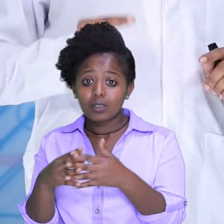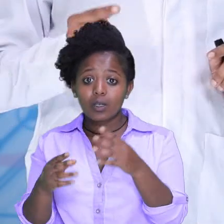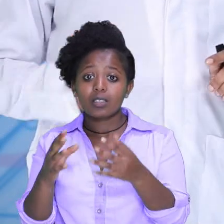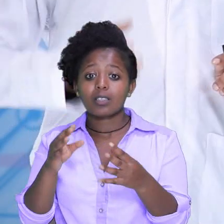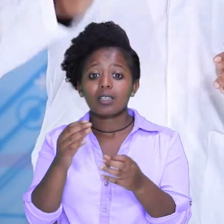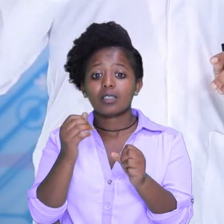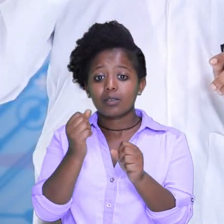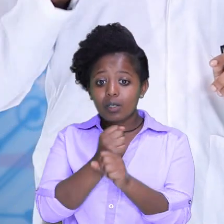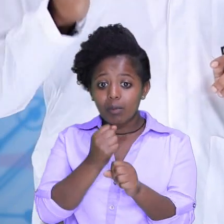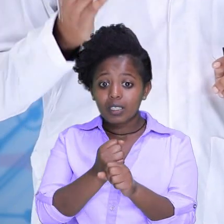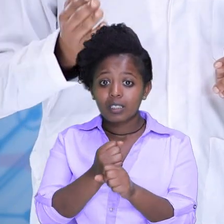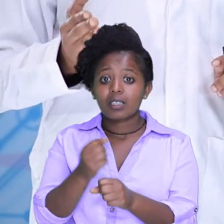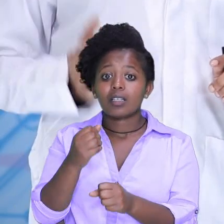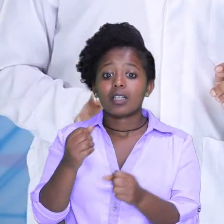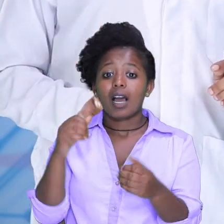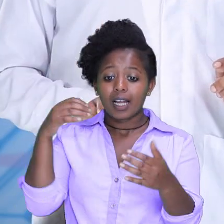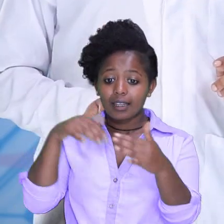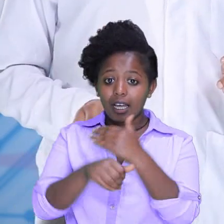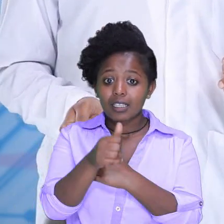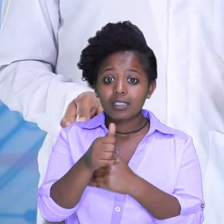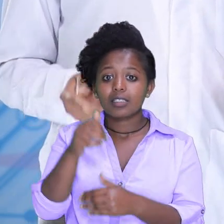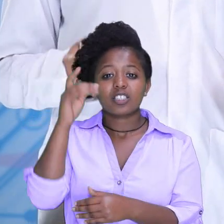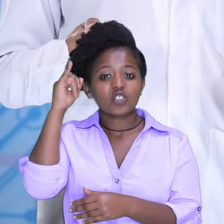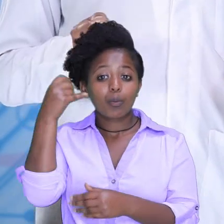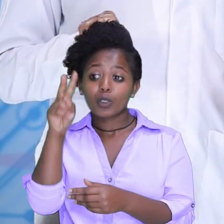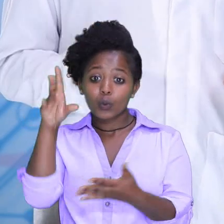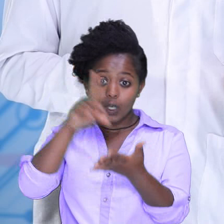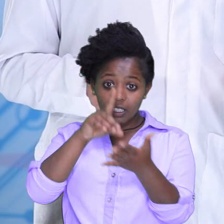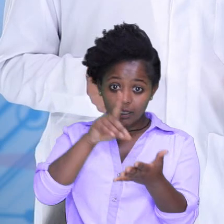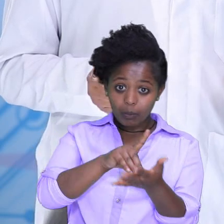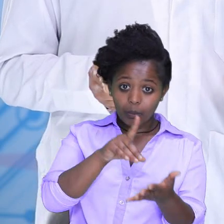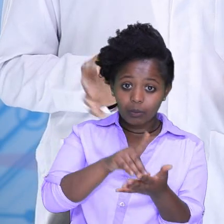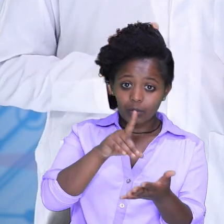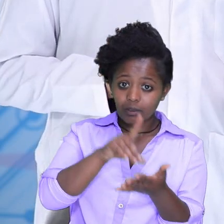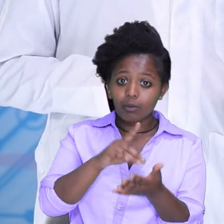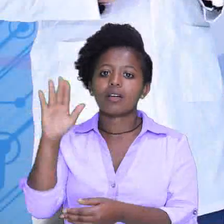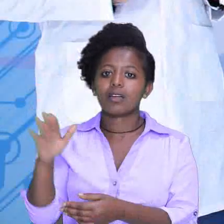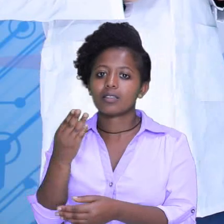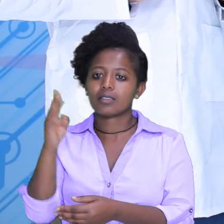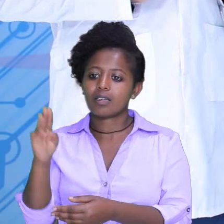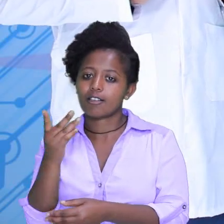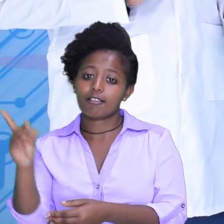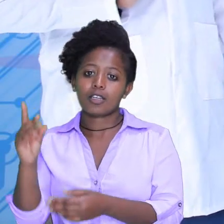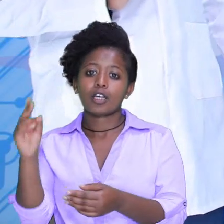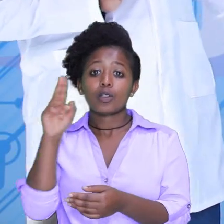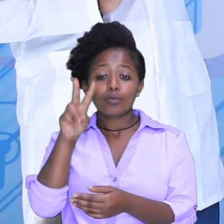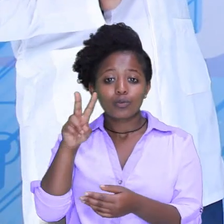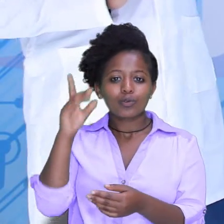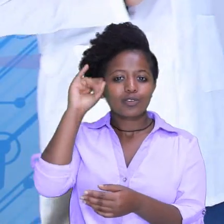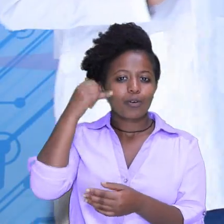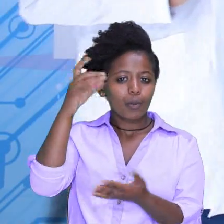to attack Hiroshima and Nagasaki. August 9, against the two Japan cities